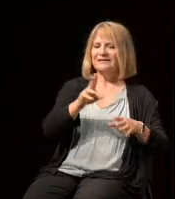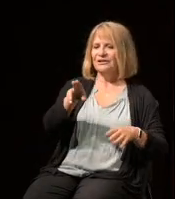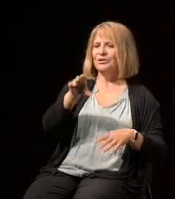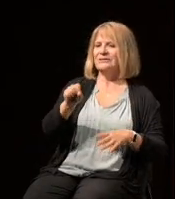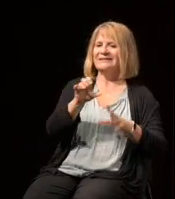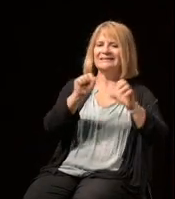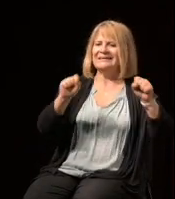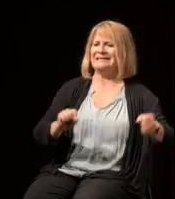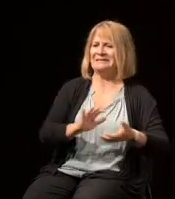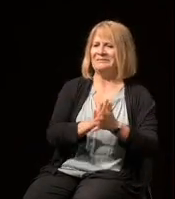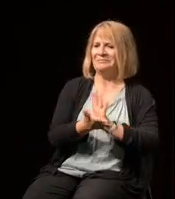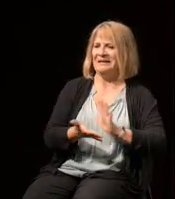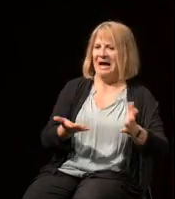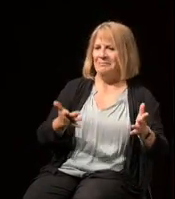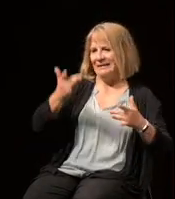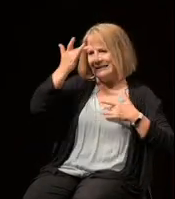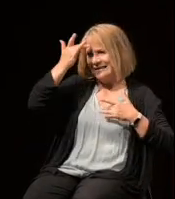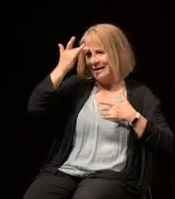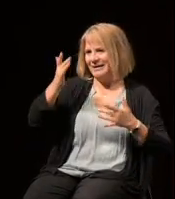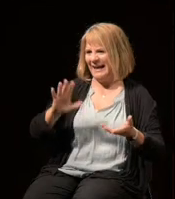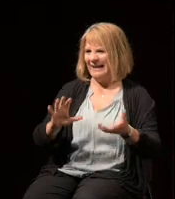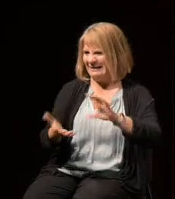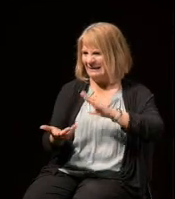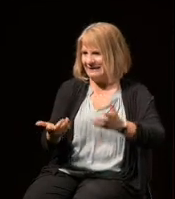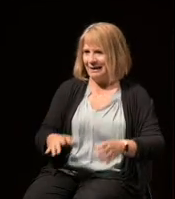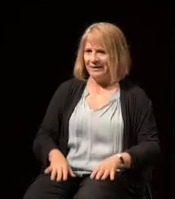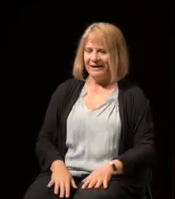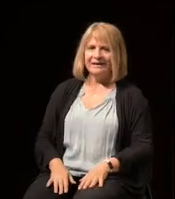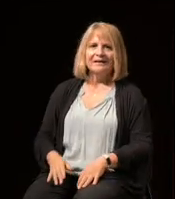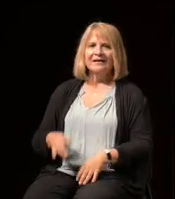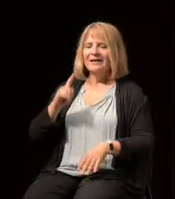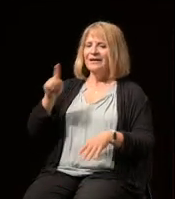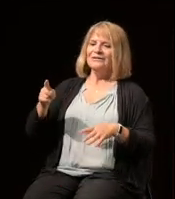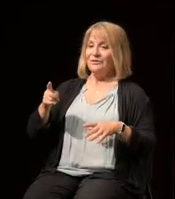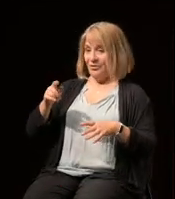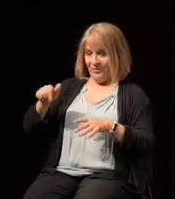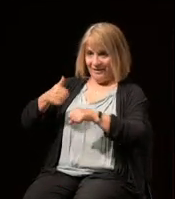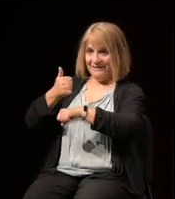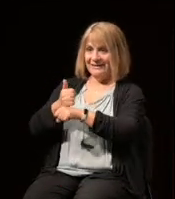to higher ed. And they set up this type of a master plan.